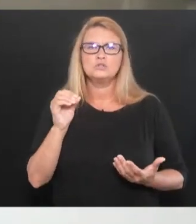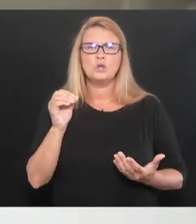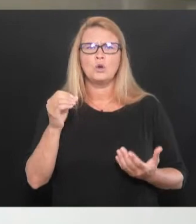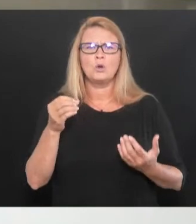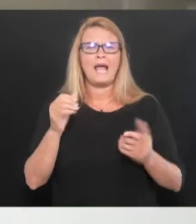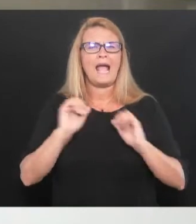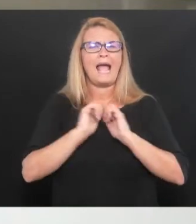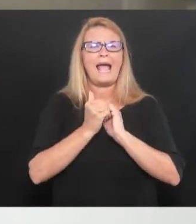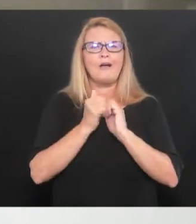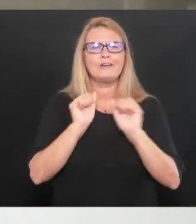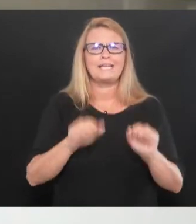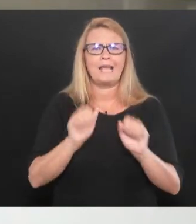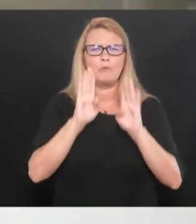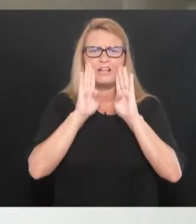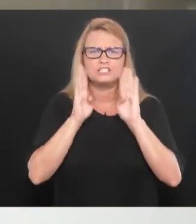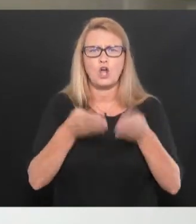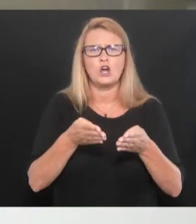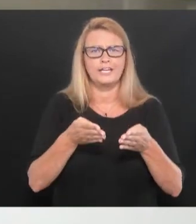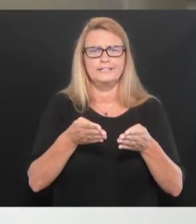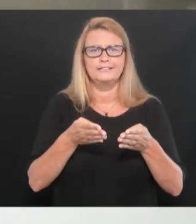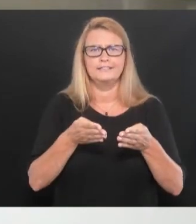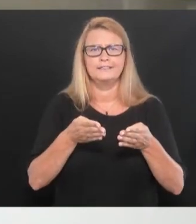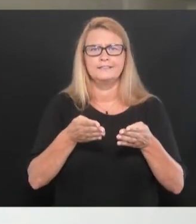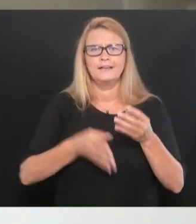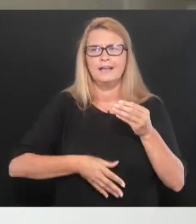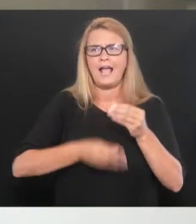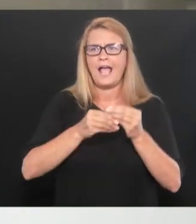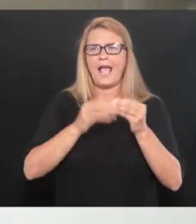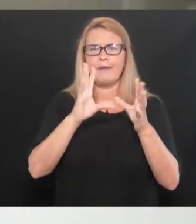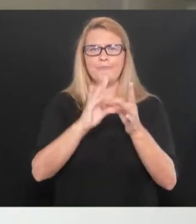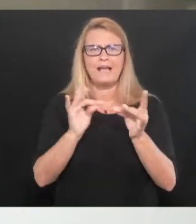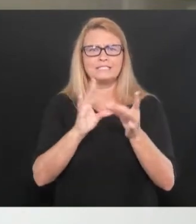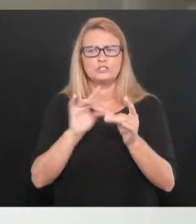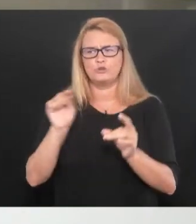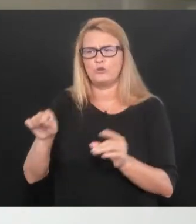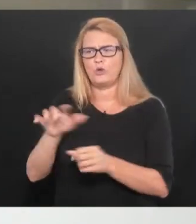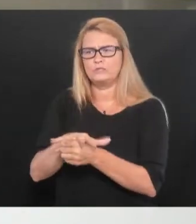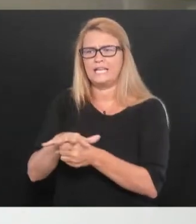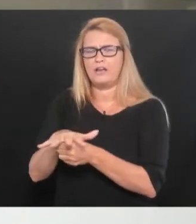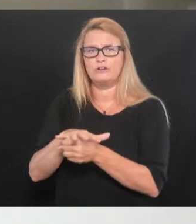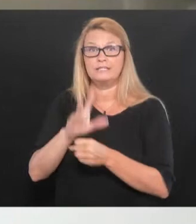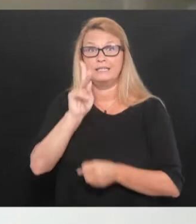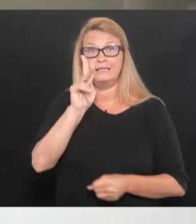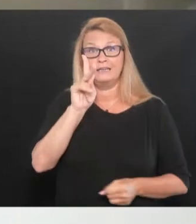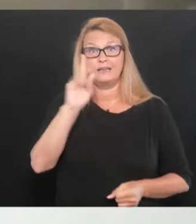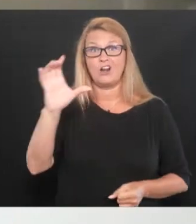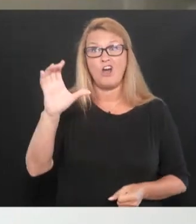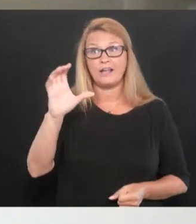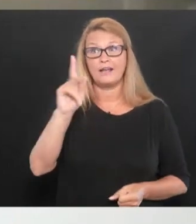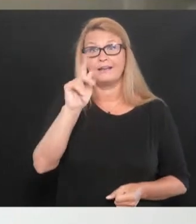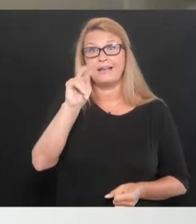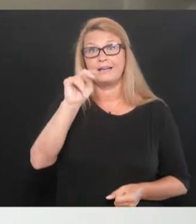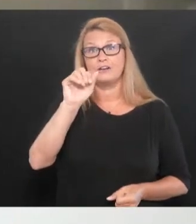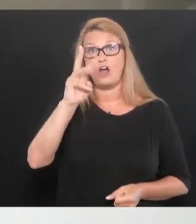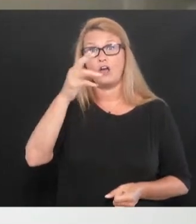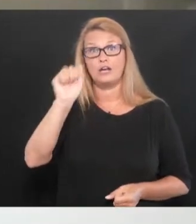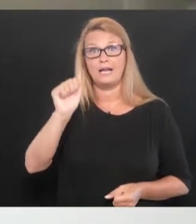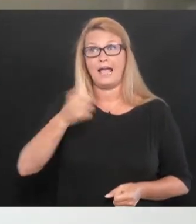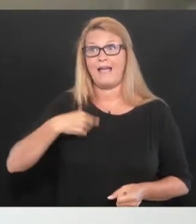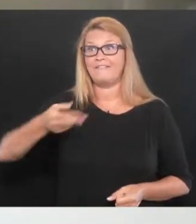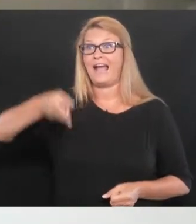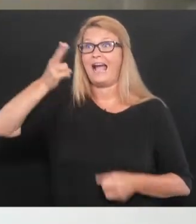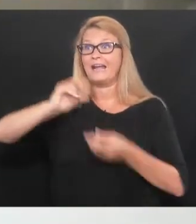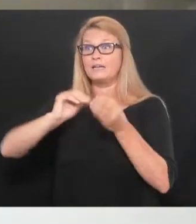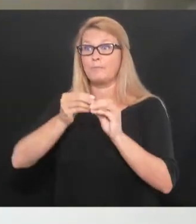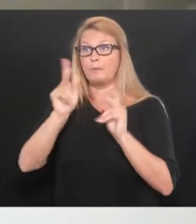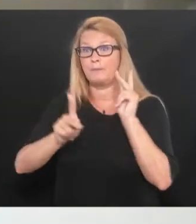target or add messaging or ads to these areas, knowing that, Kanawha has one of the higher vaccination rates and just a few counties